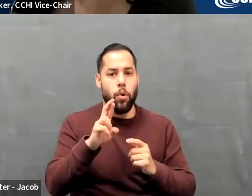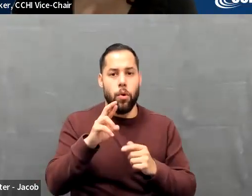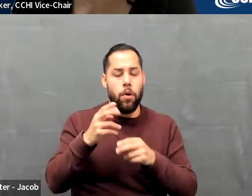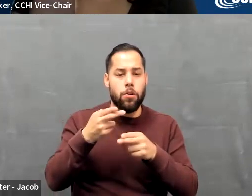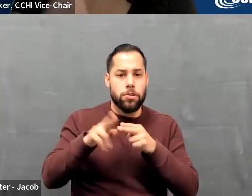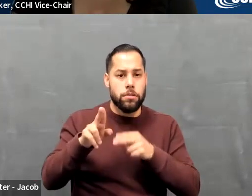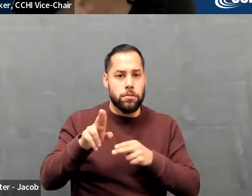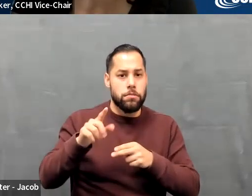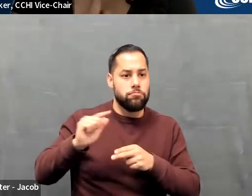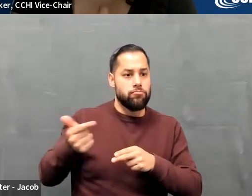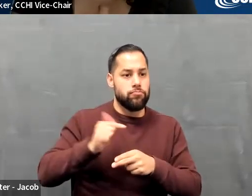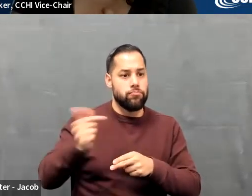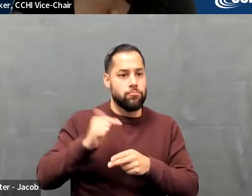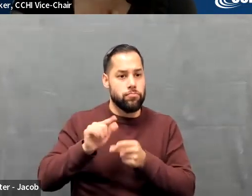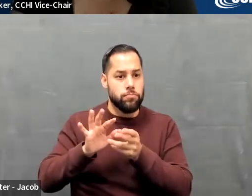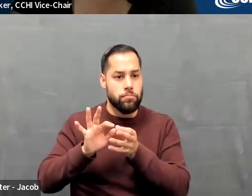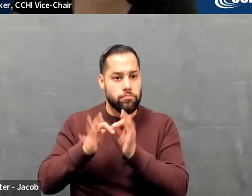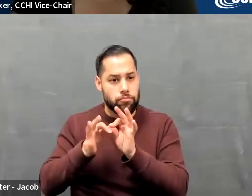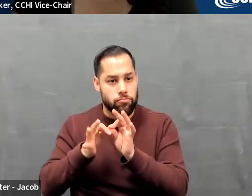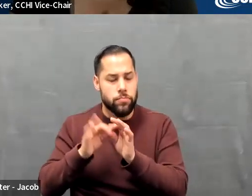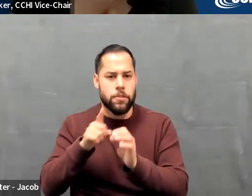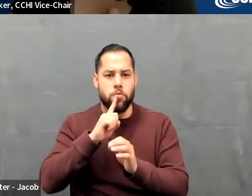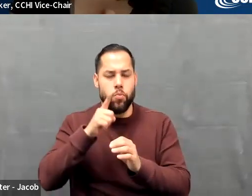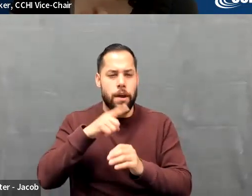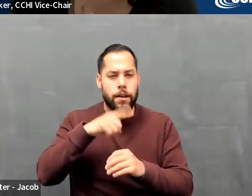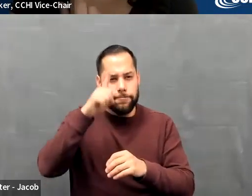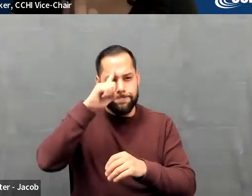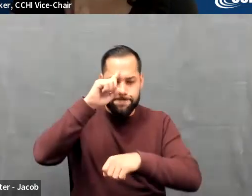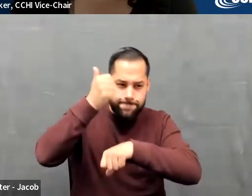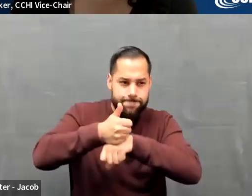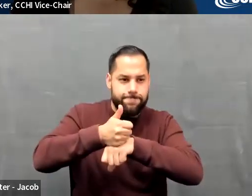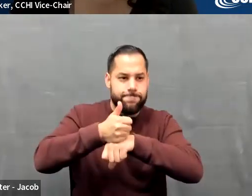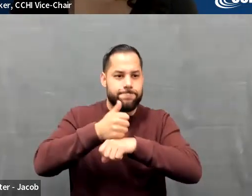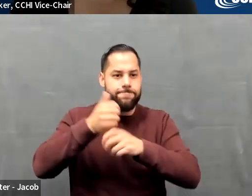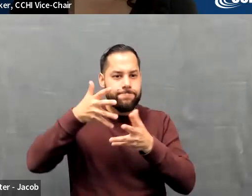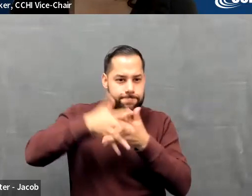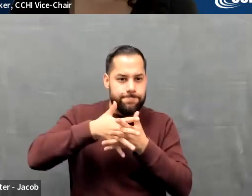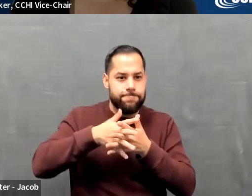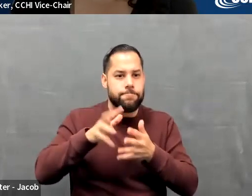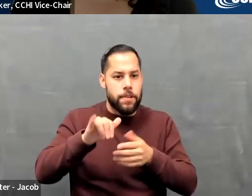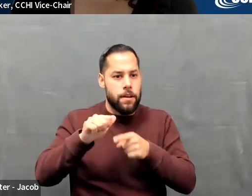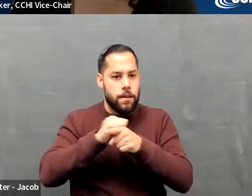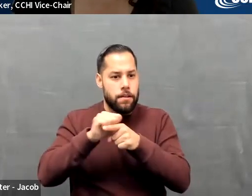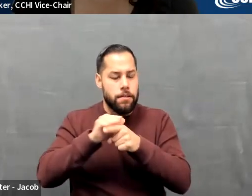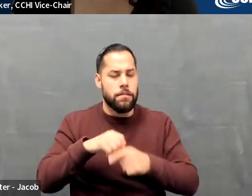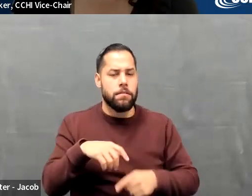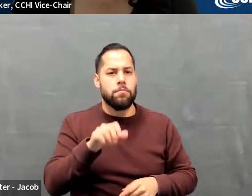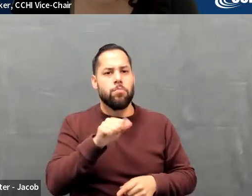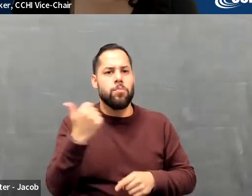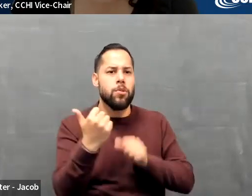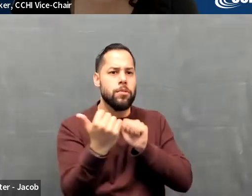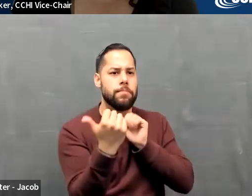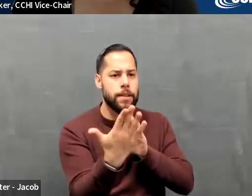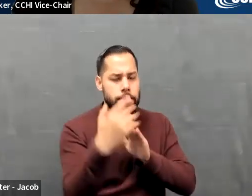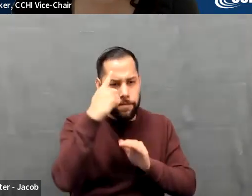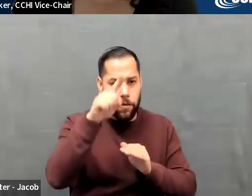really help cement that knowledge. Another benefit, I think, to performance-based